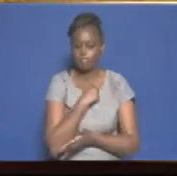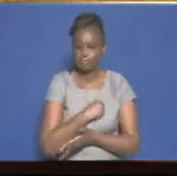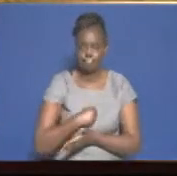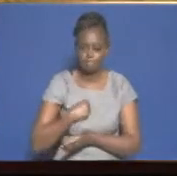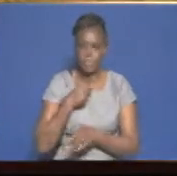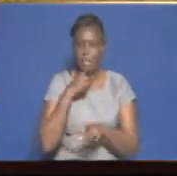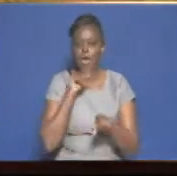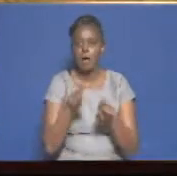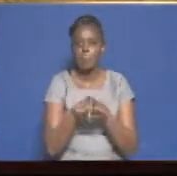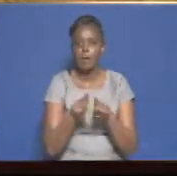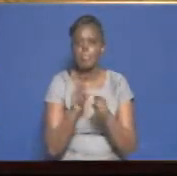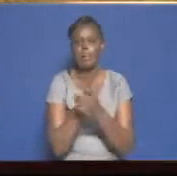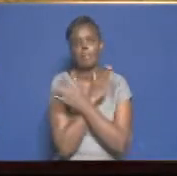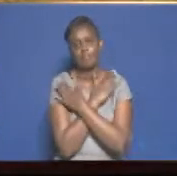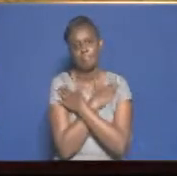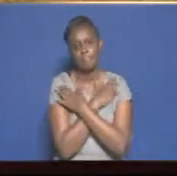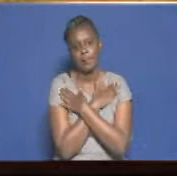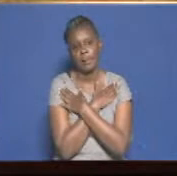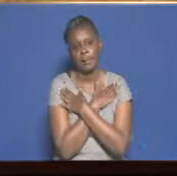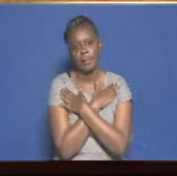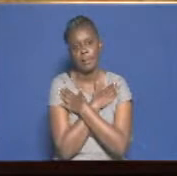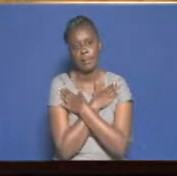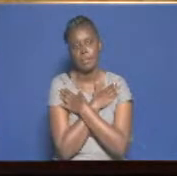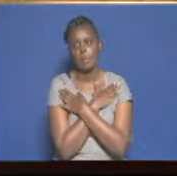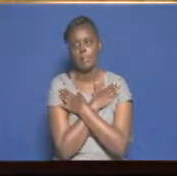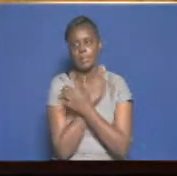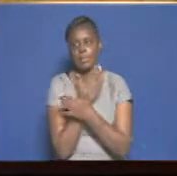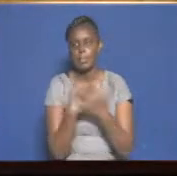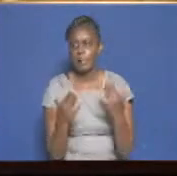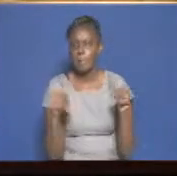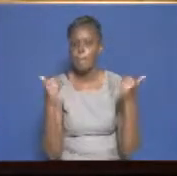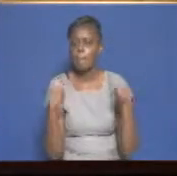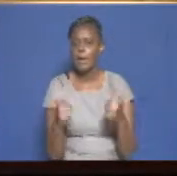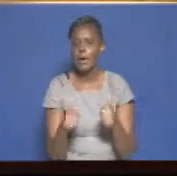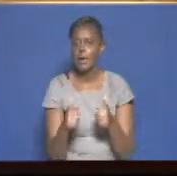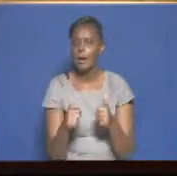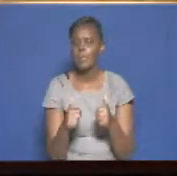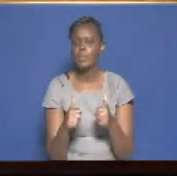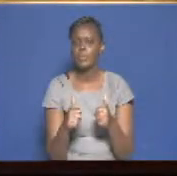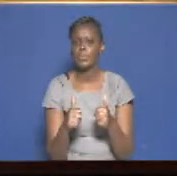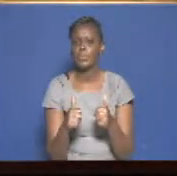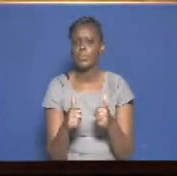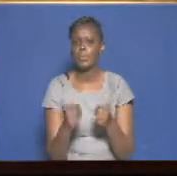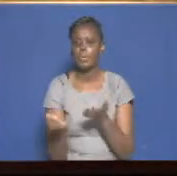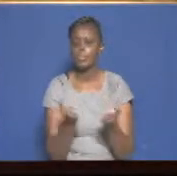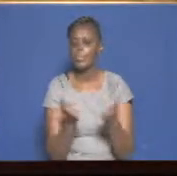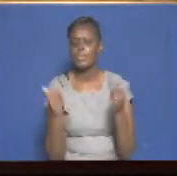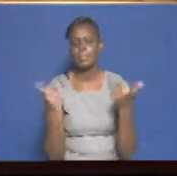my brother, my friend, the late Mudiwo. Some of you have not been able to even internalize business.